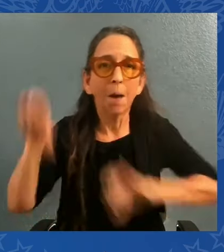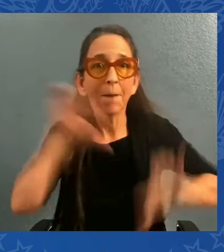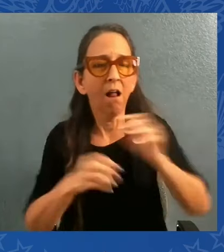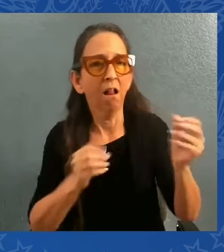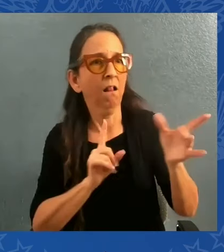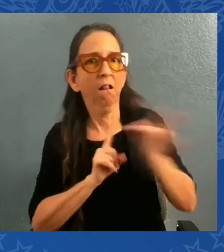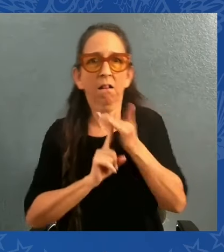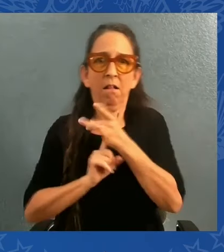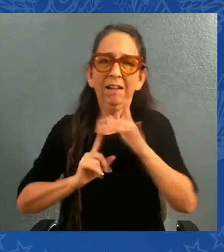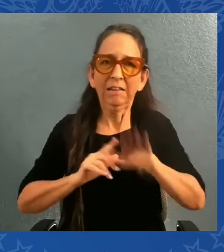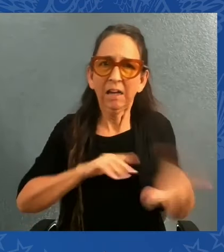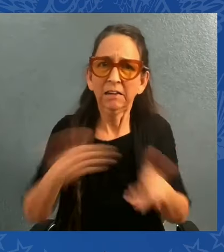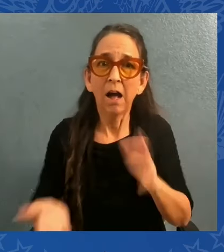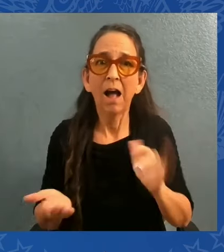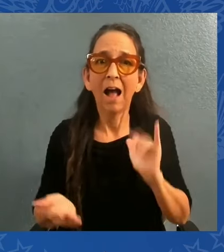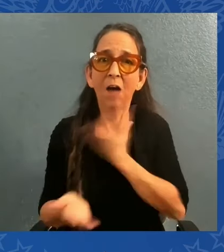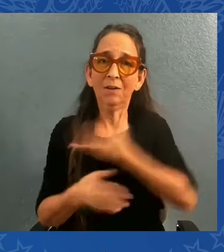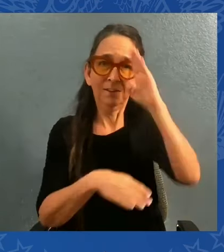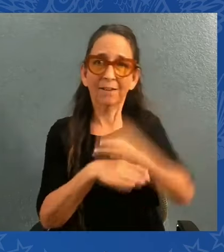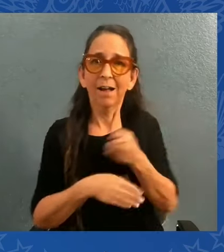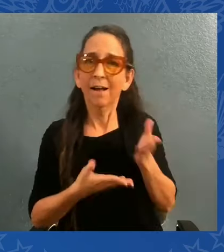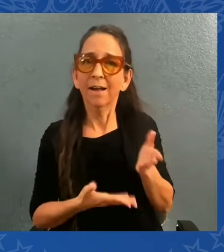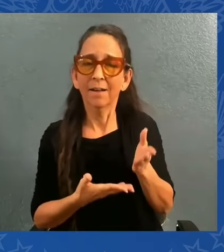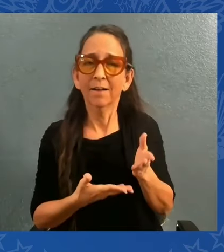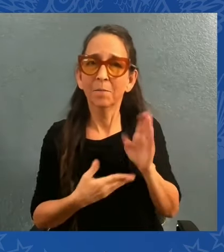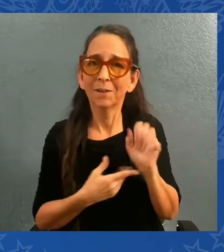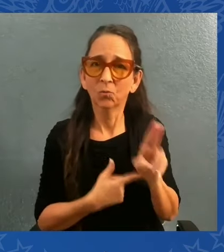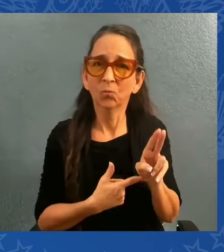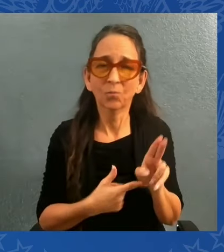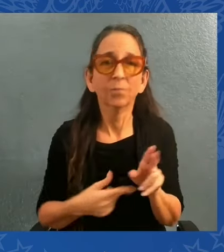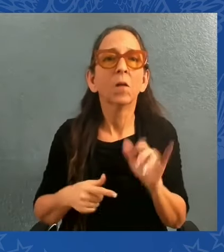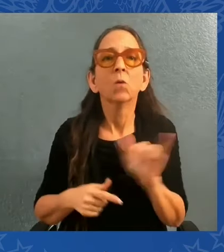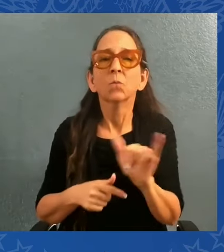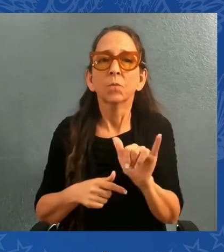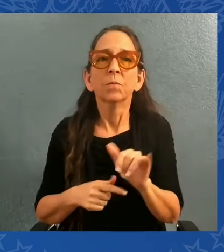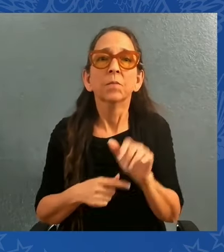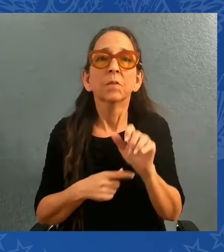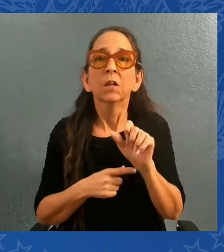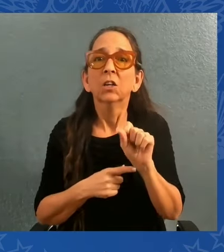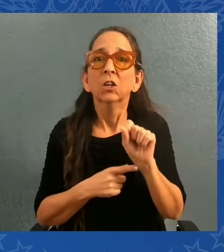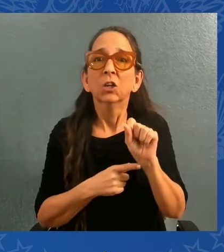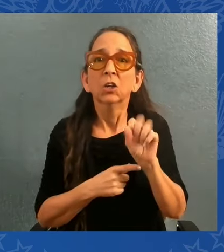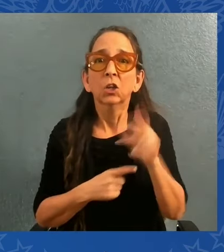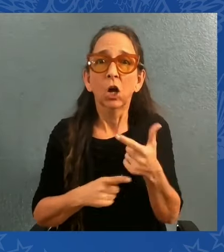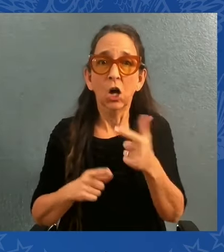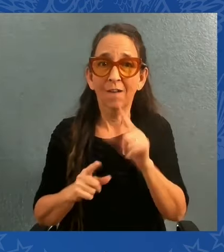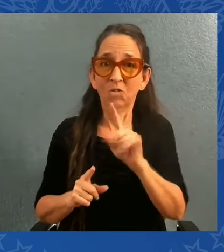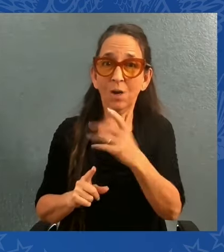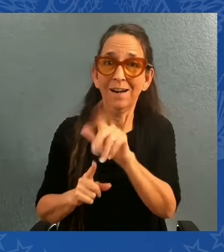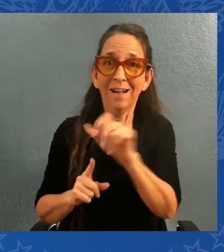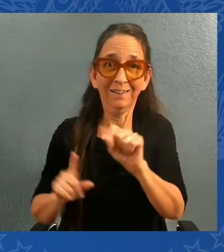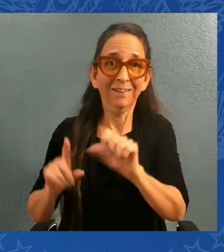and like Sergeant First Class Heath Robinson, for whom the PACT Act was named. A couple years ago, after I